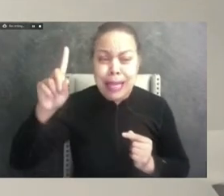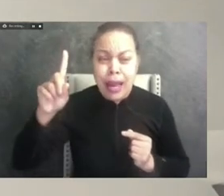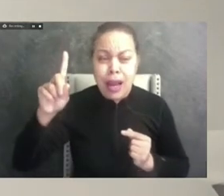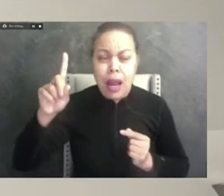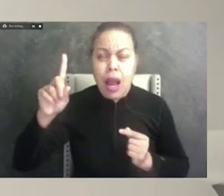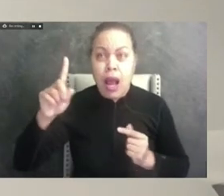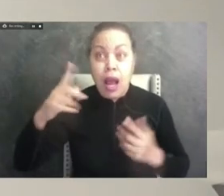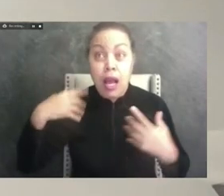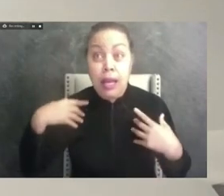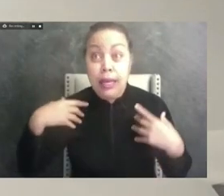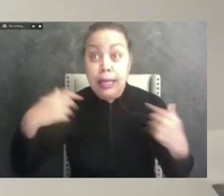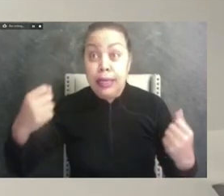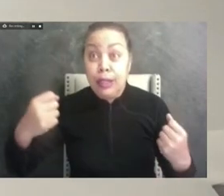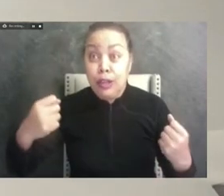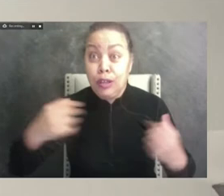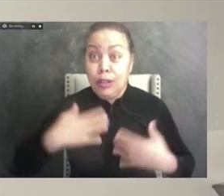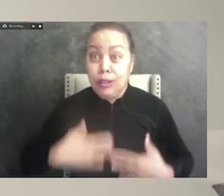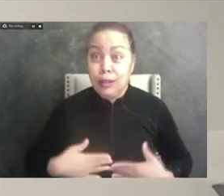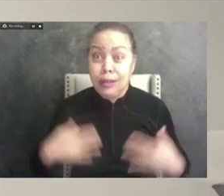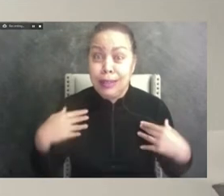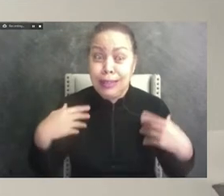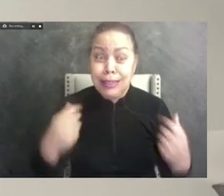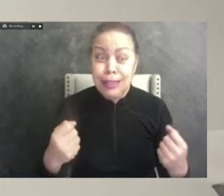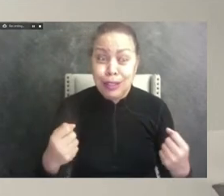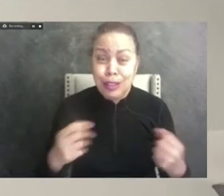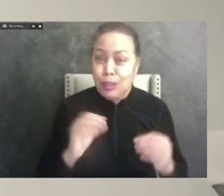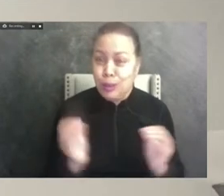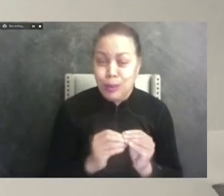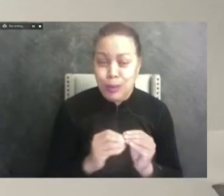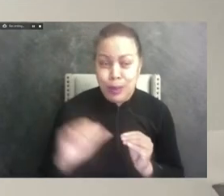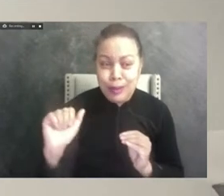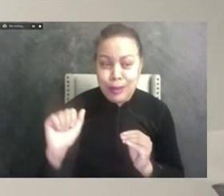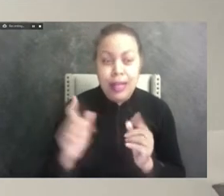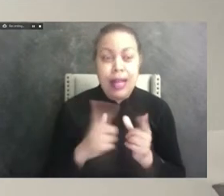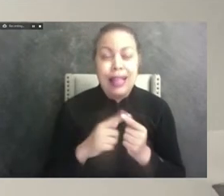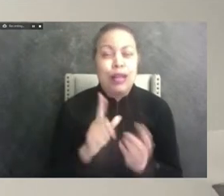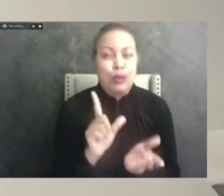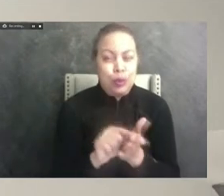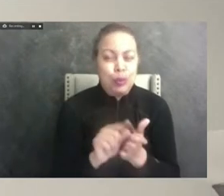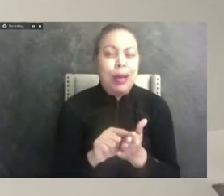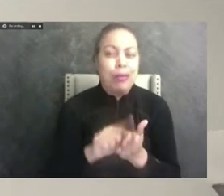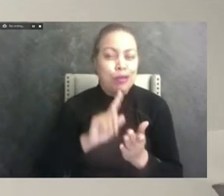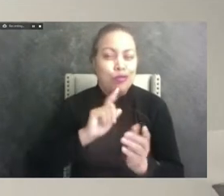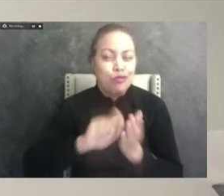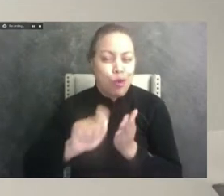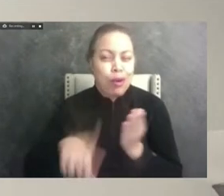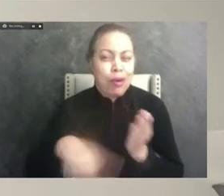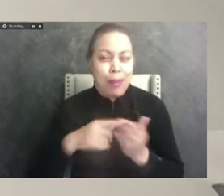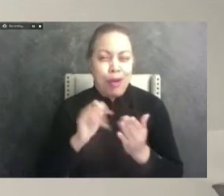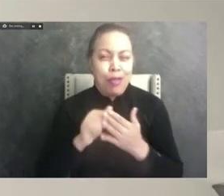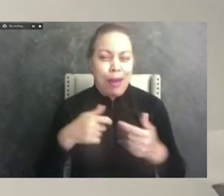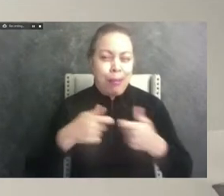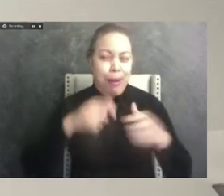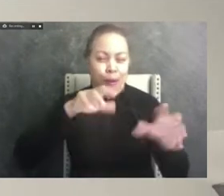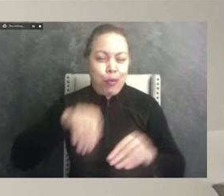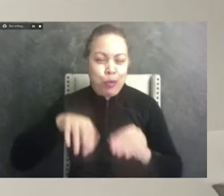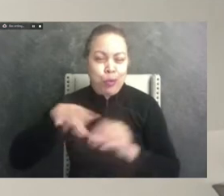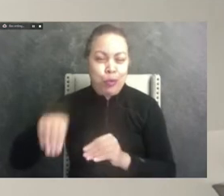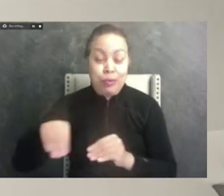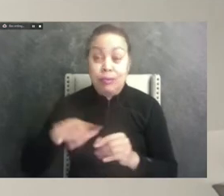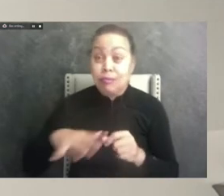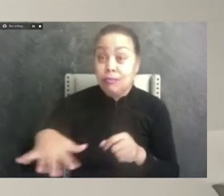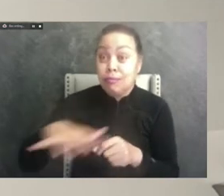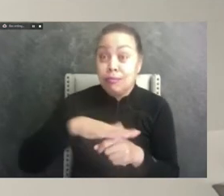her rheumatism. The papers reported the power outages. The area hospitals taxed their